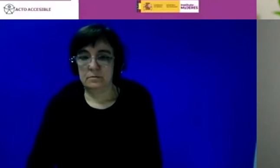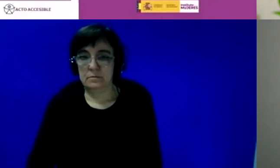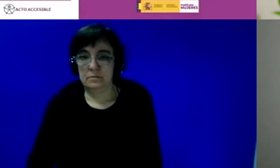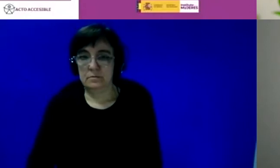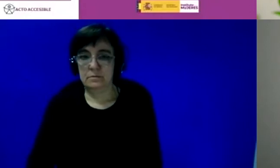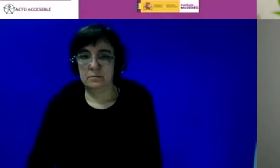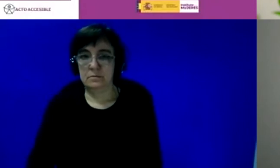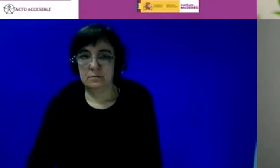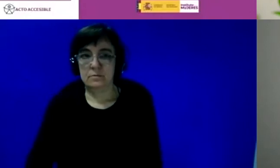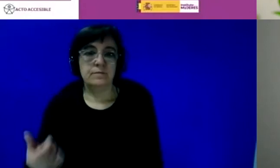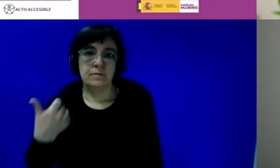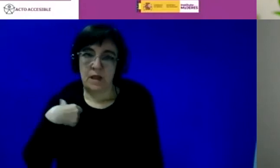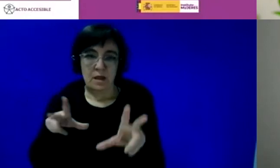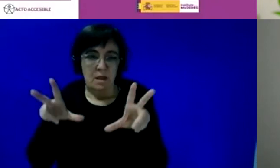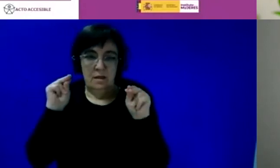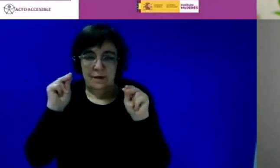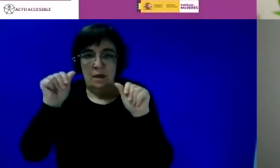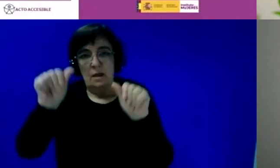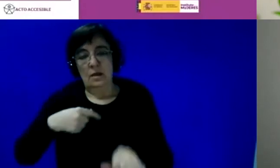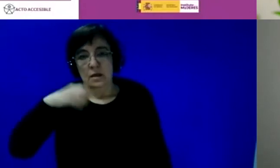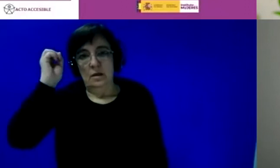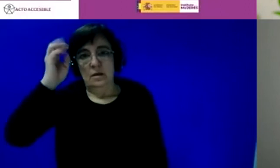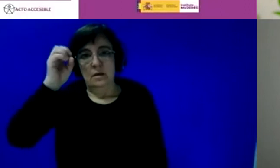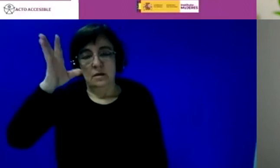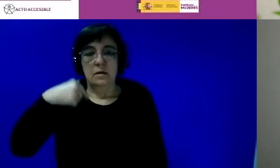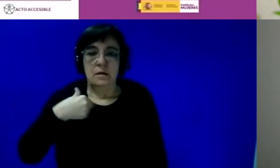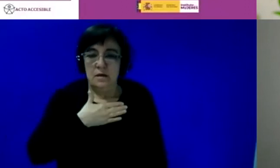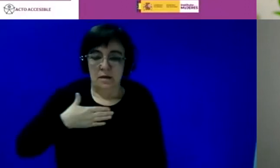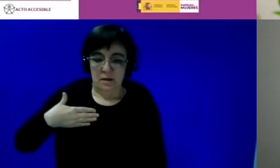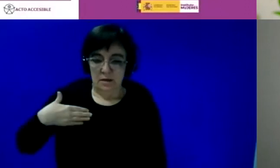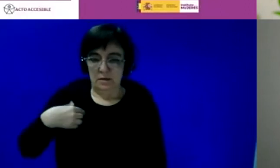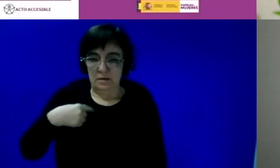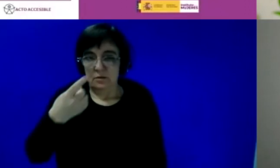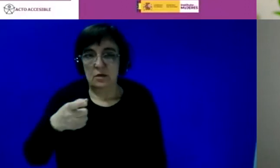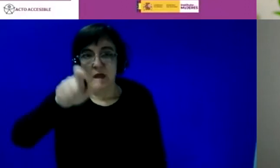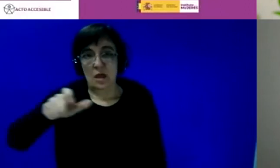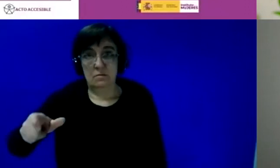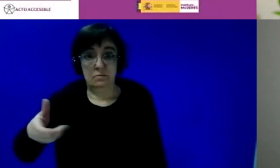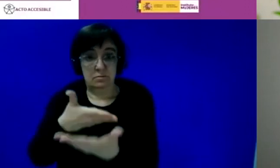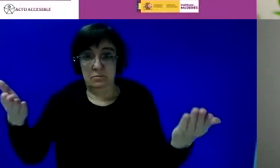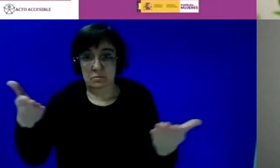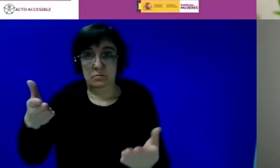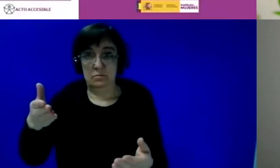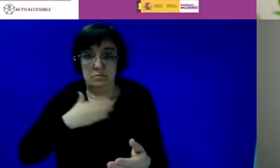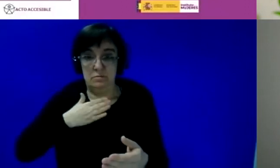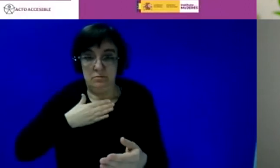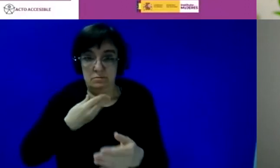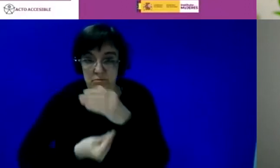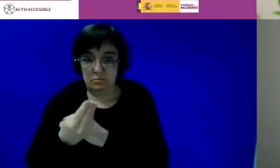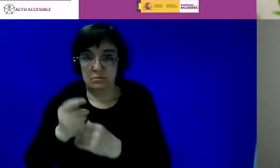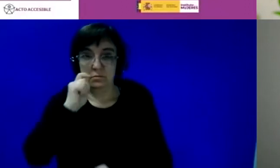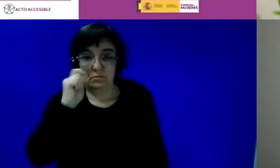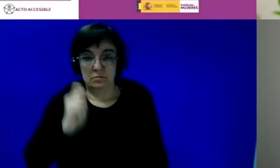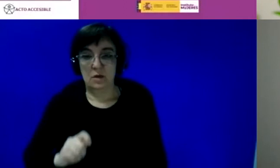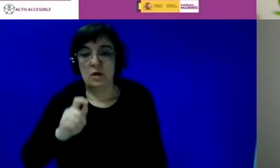intervention here, and I want to say that Ukrainian people has become as one single whole. People with disabilities, mothers of children